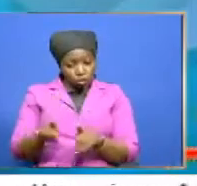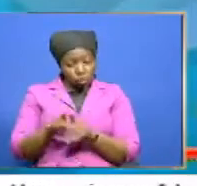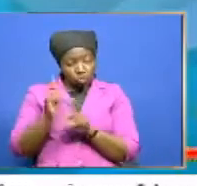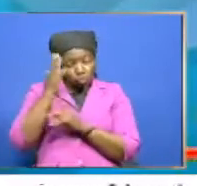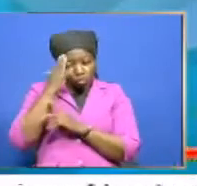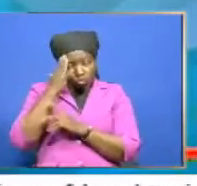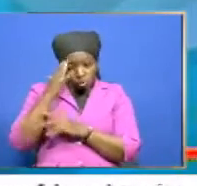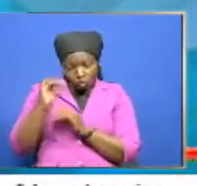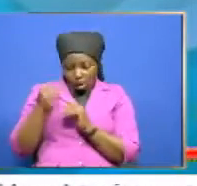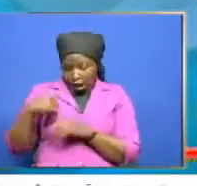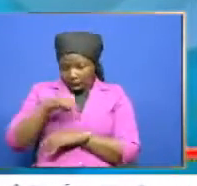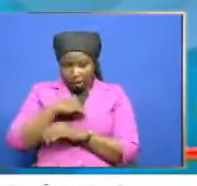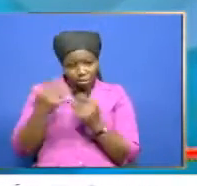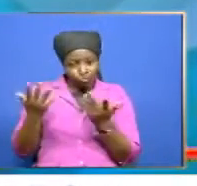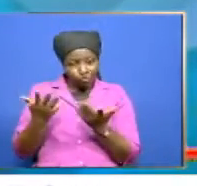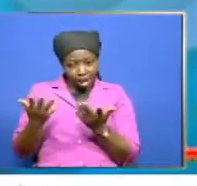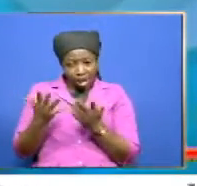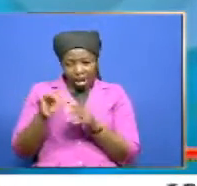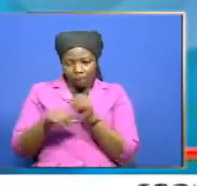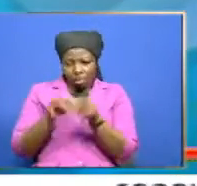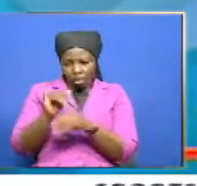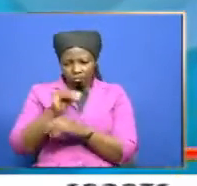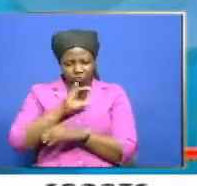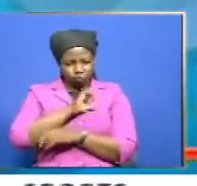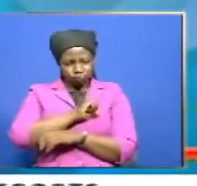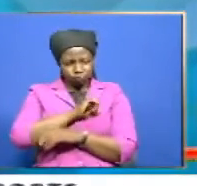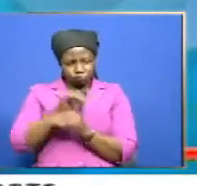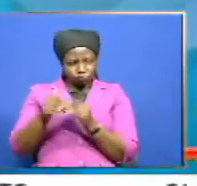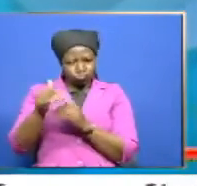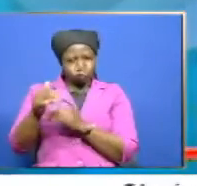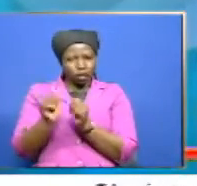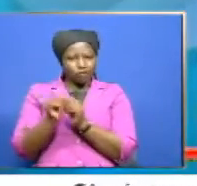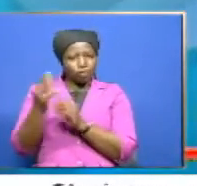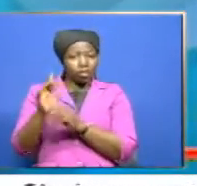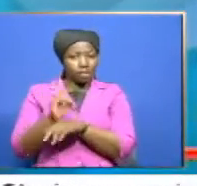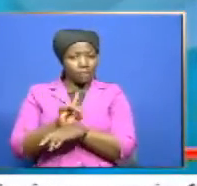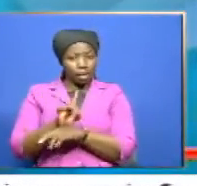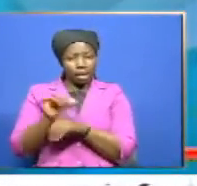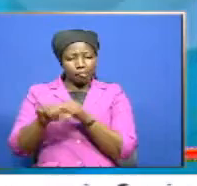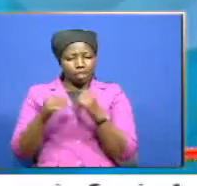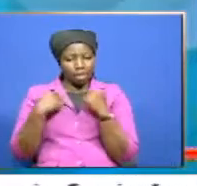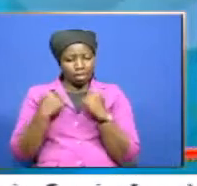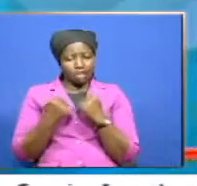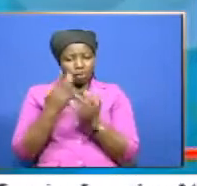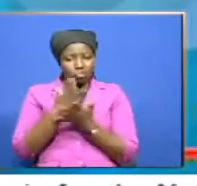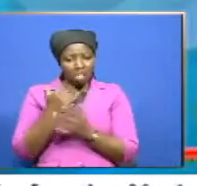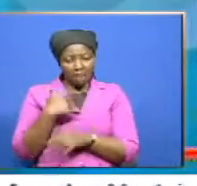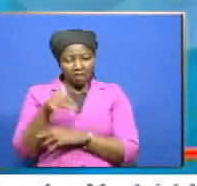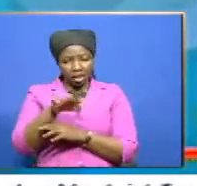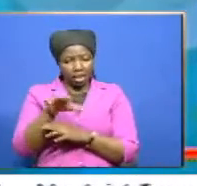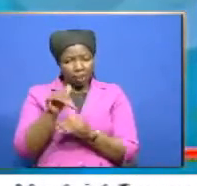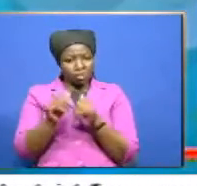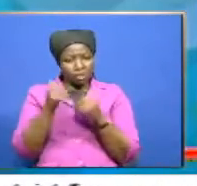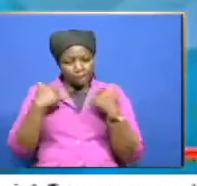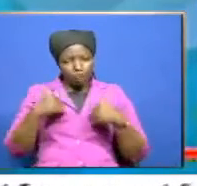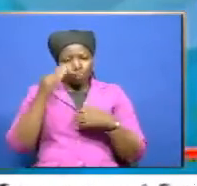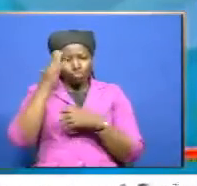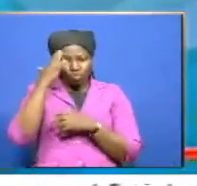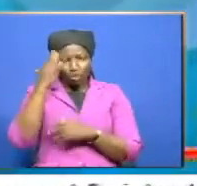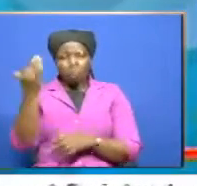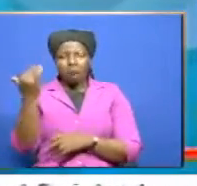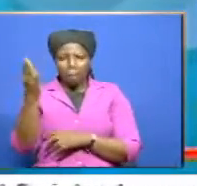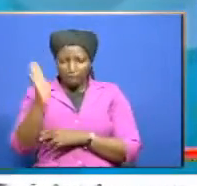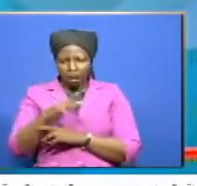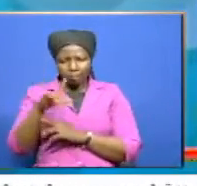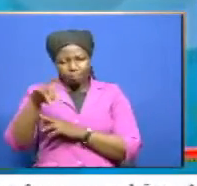of that particular endurance over a period of 14 minutes. Now, in terms of strength, obviously there are areas where I know they will come back and they know now that they need